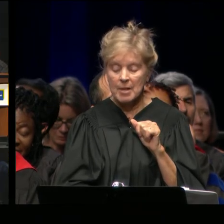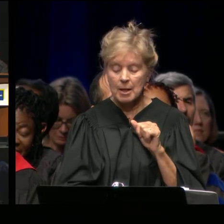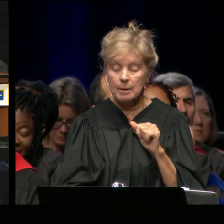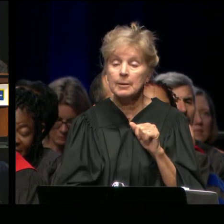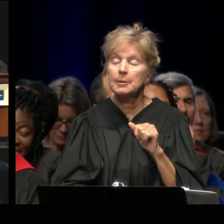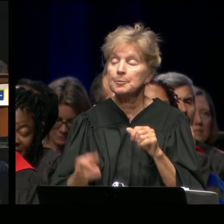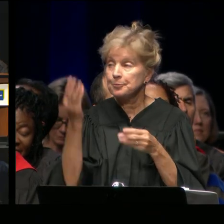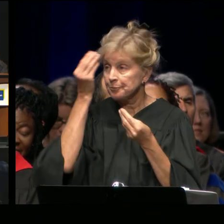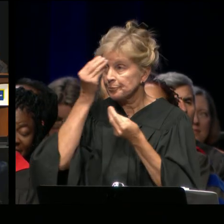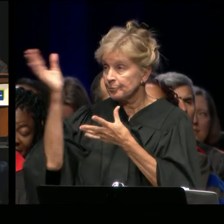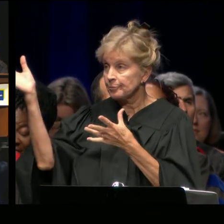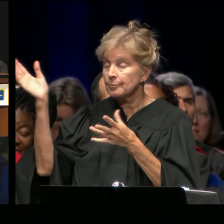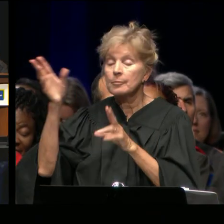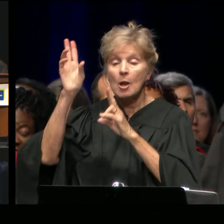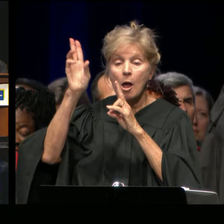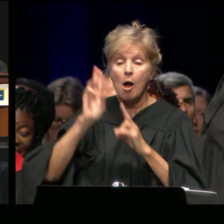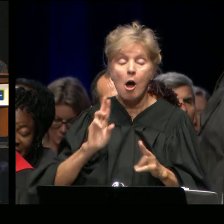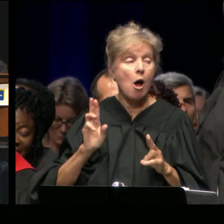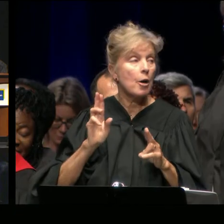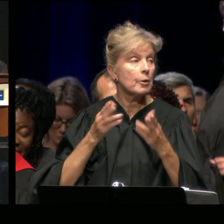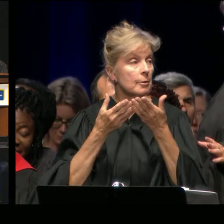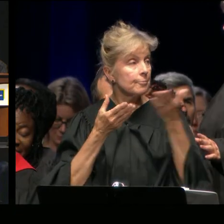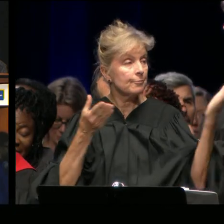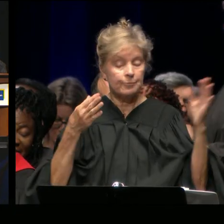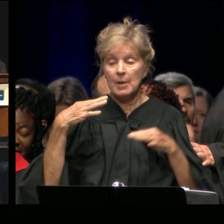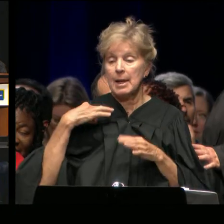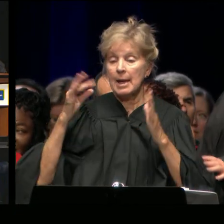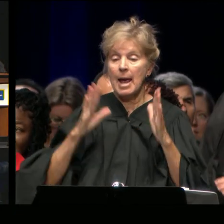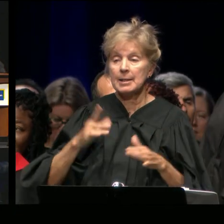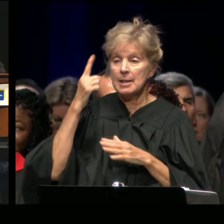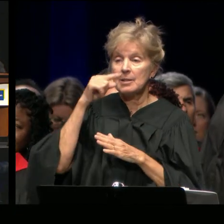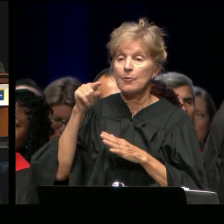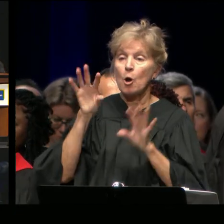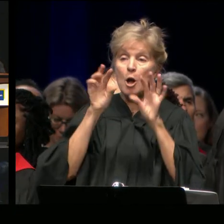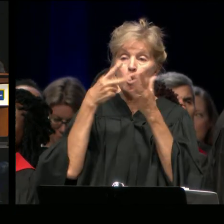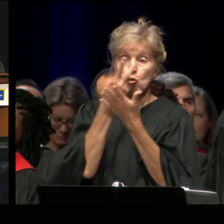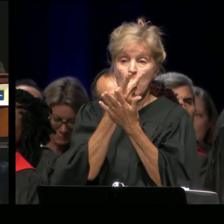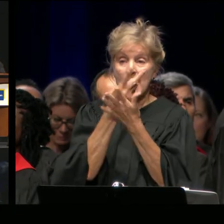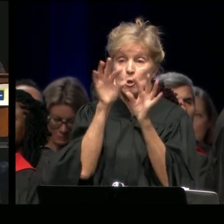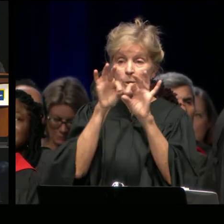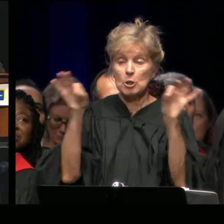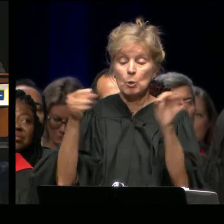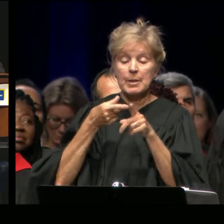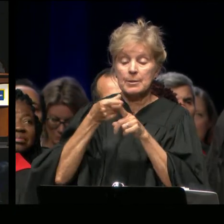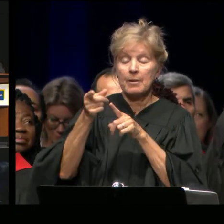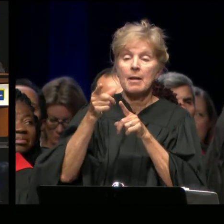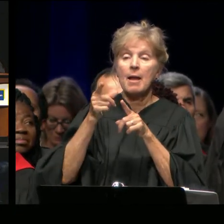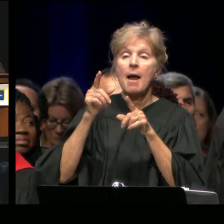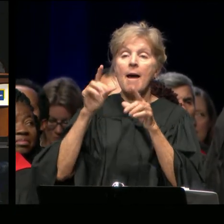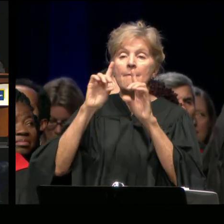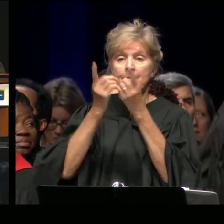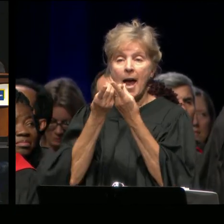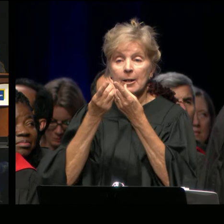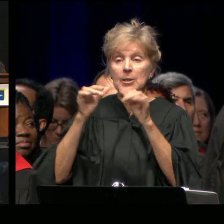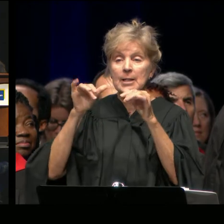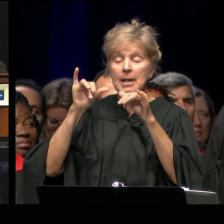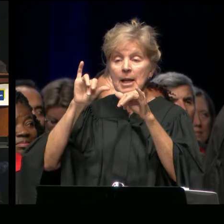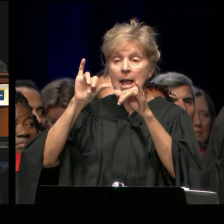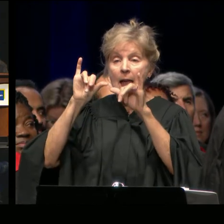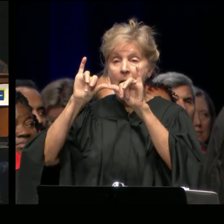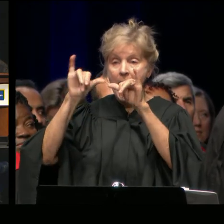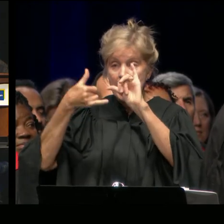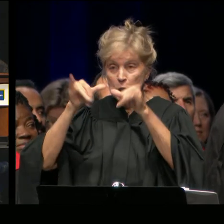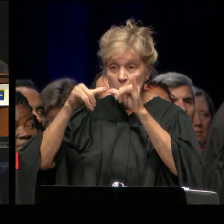Vice Chancellor, I have the honor to present candidates for the graduate degrees in the Faculty of Engineering and